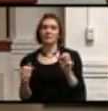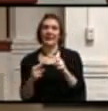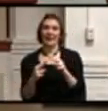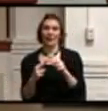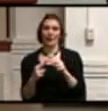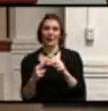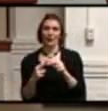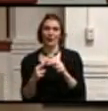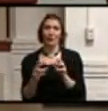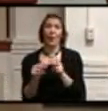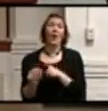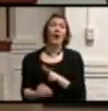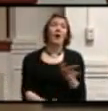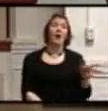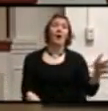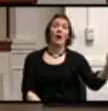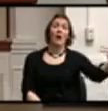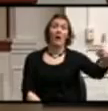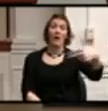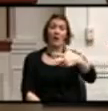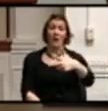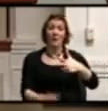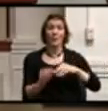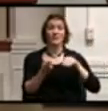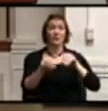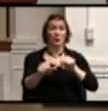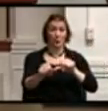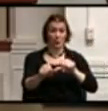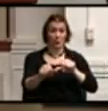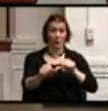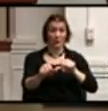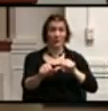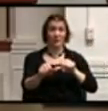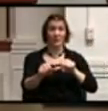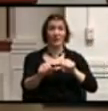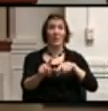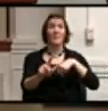comes around and out, and have